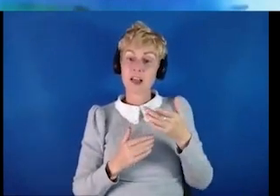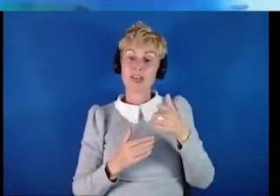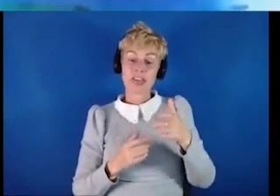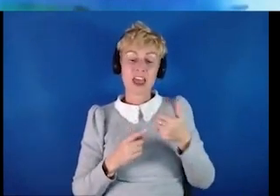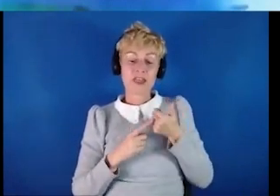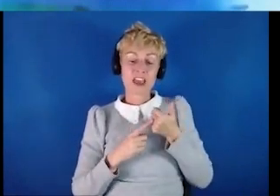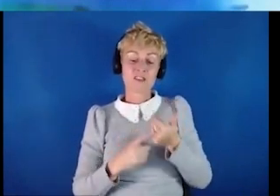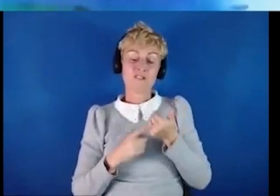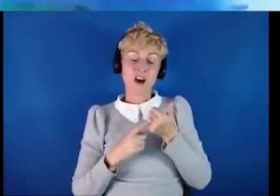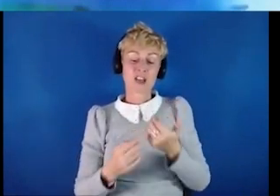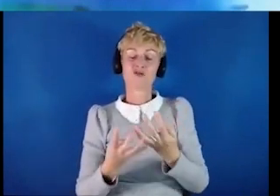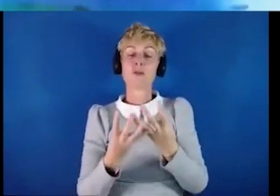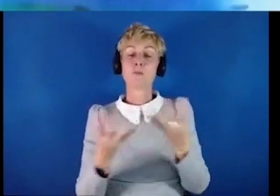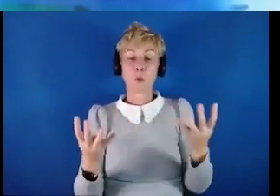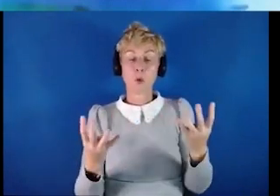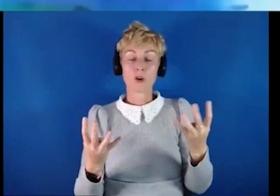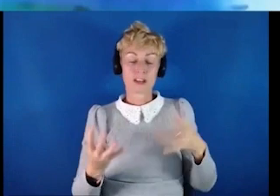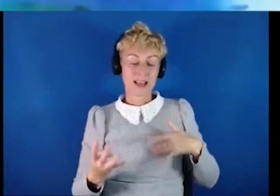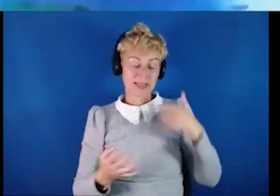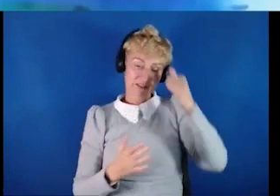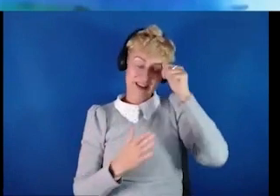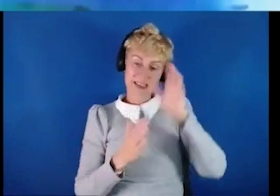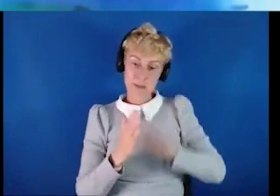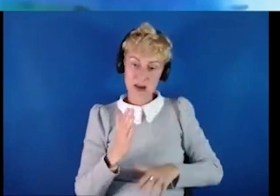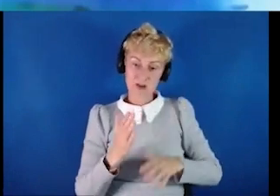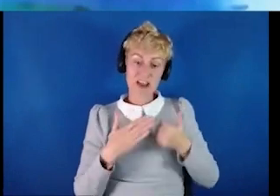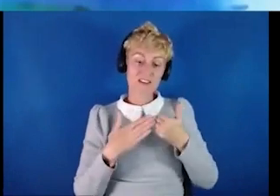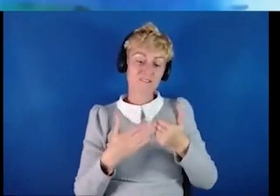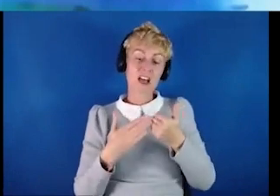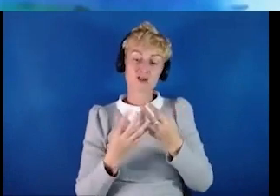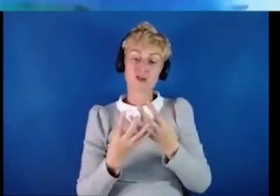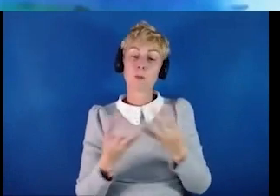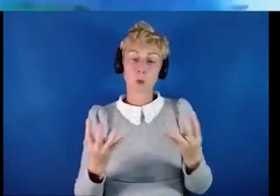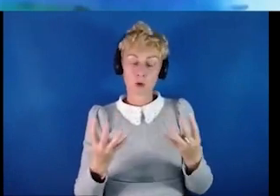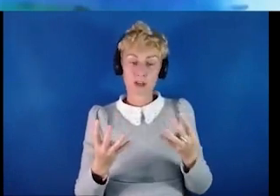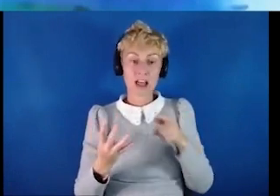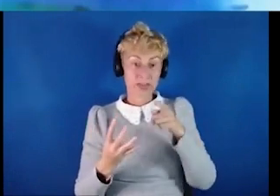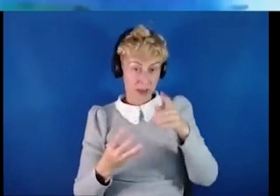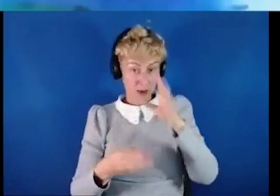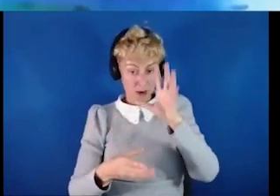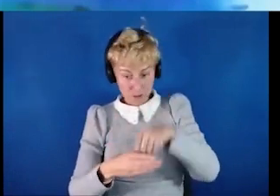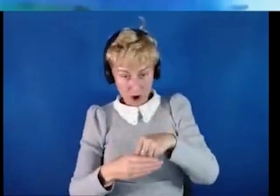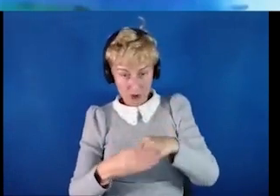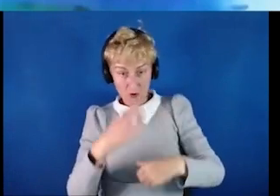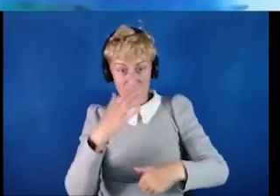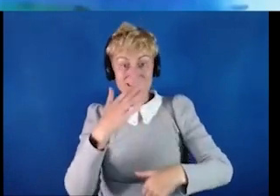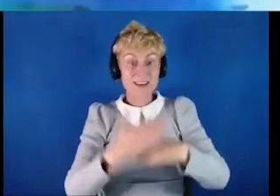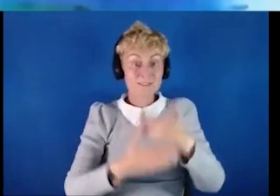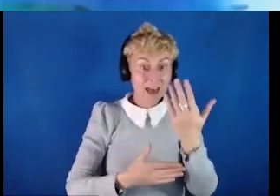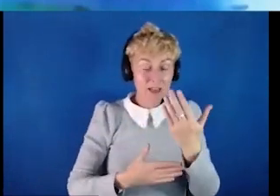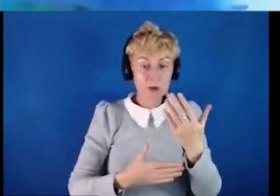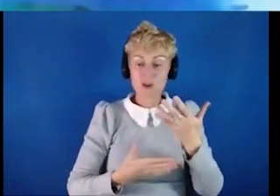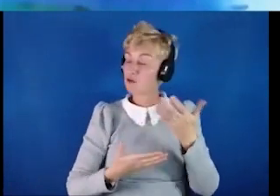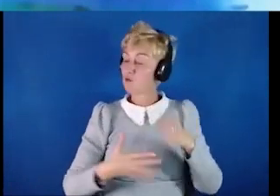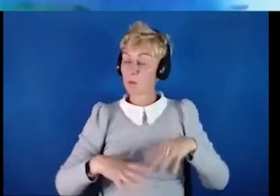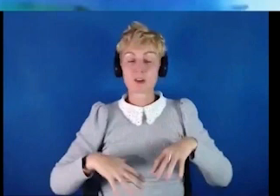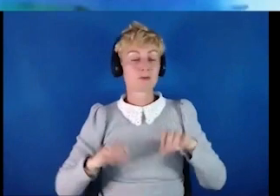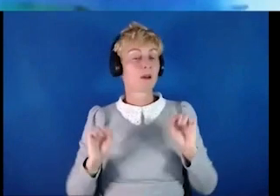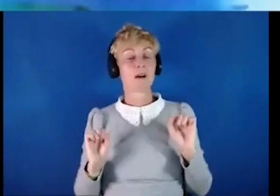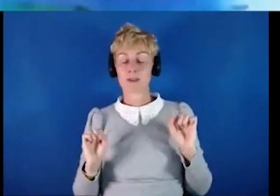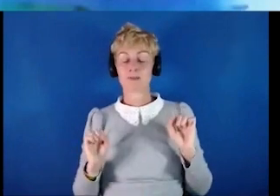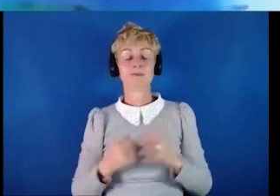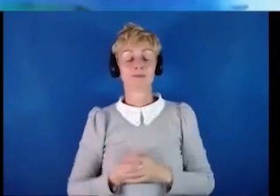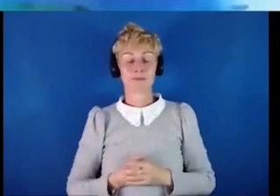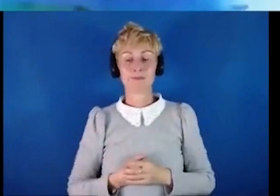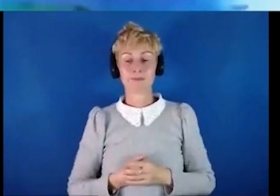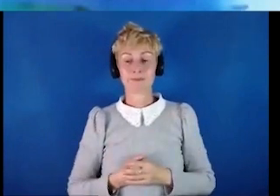Advisory Board at the center, and who were again part of the development of the toolkit from the very, very start, and